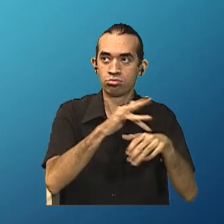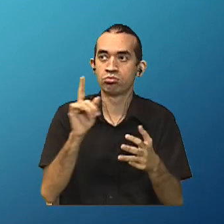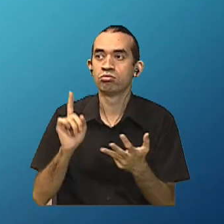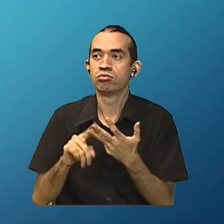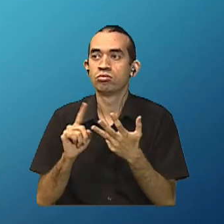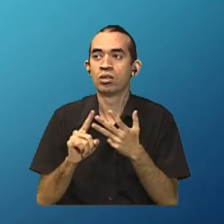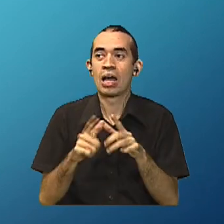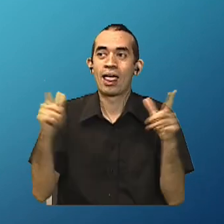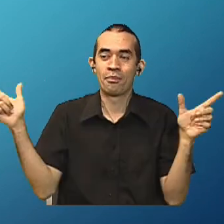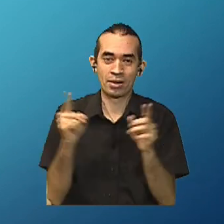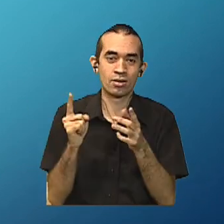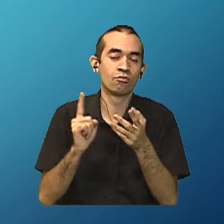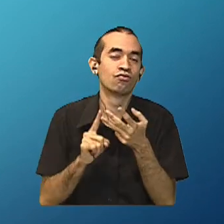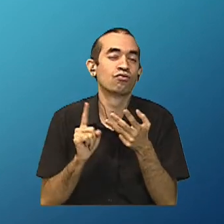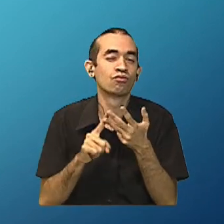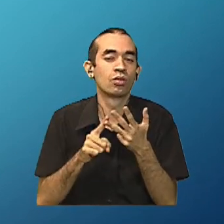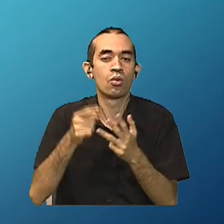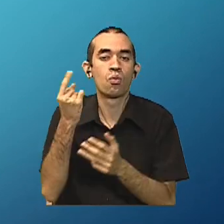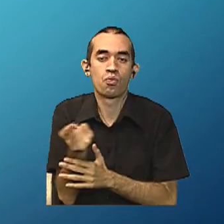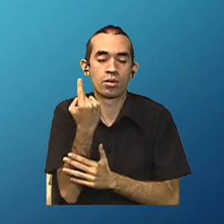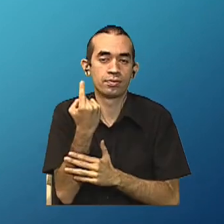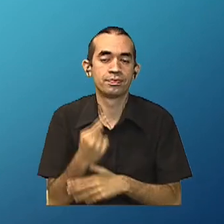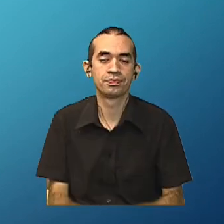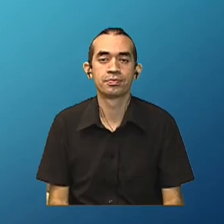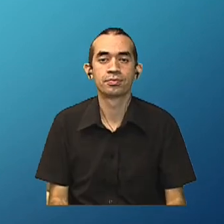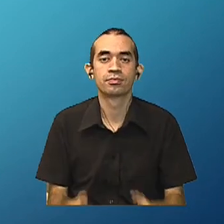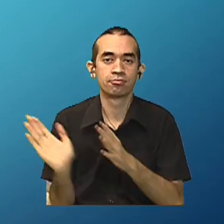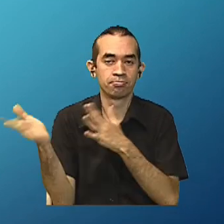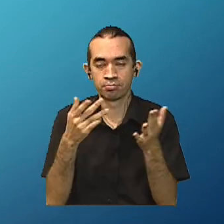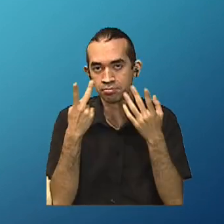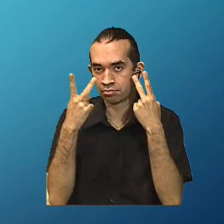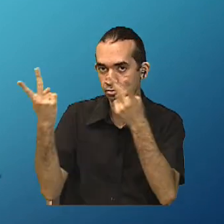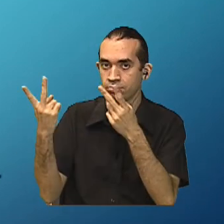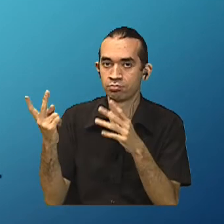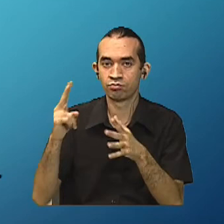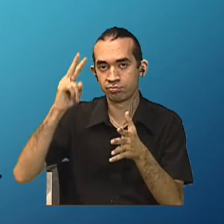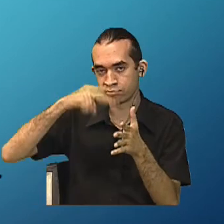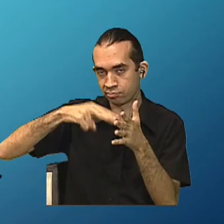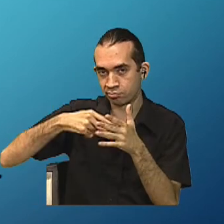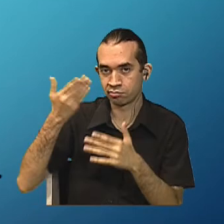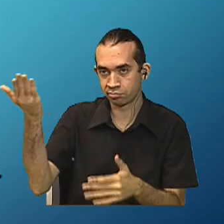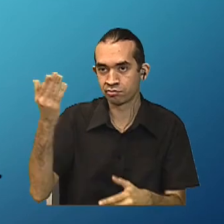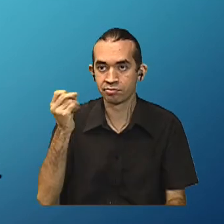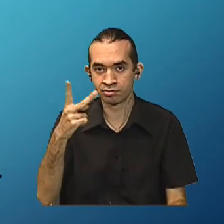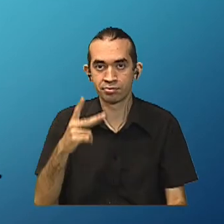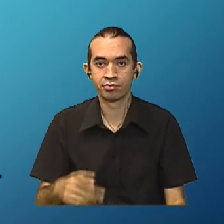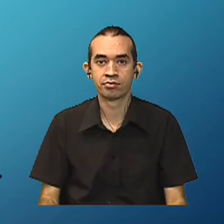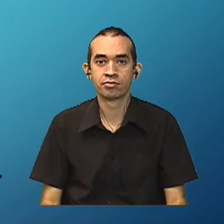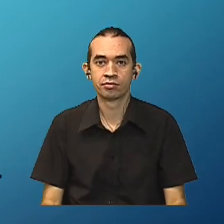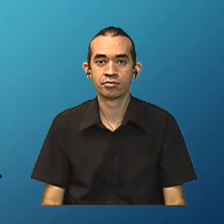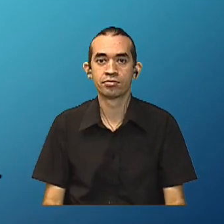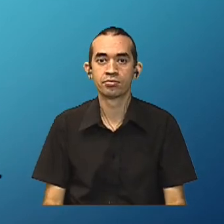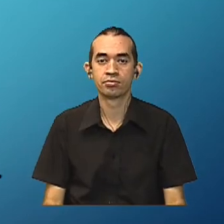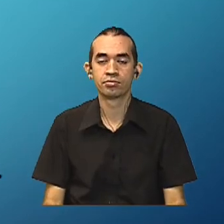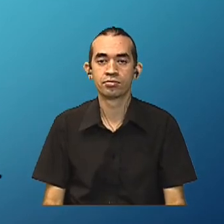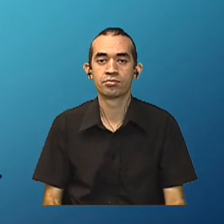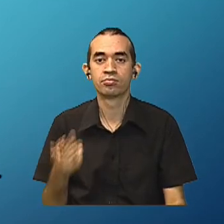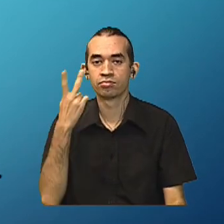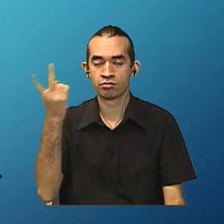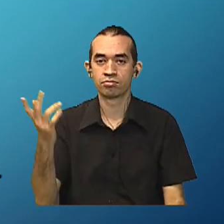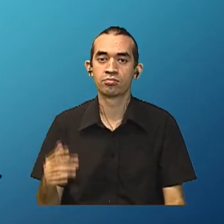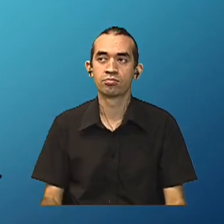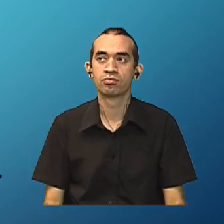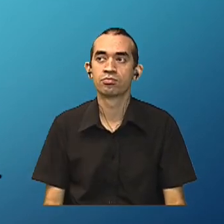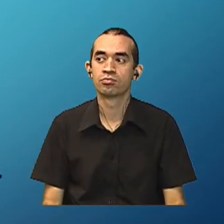1. Okay, now we are going to see the reading. Okay? So it says, computers